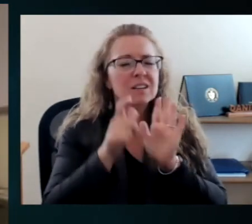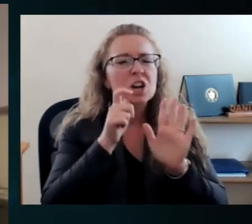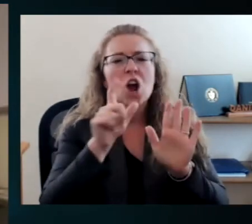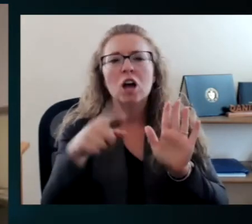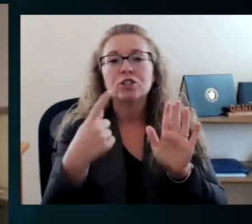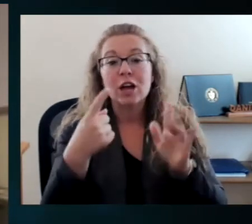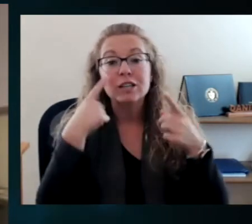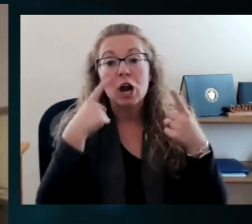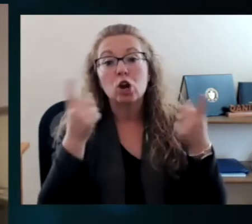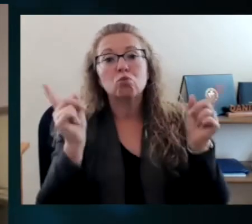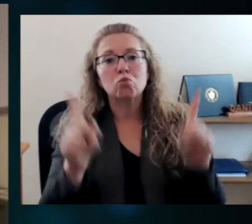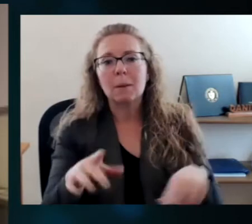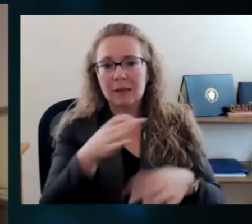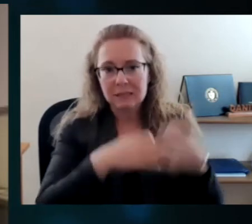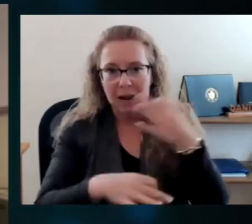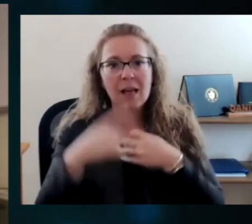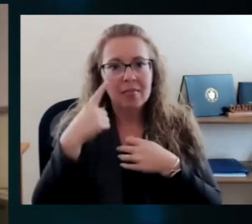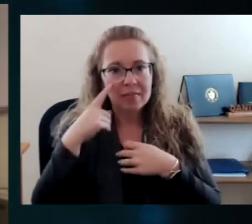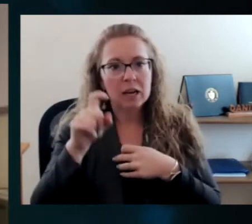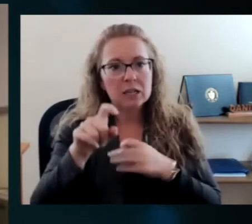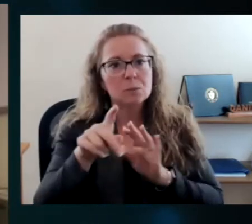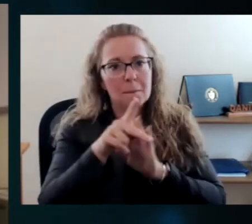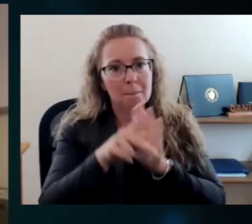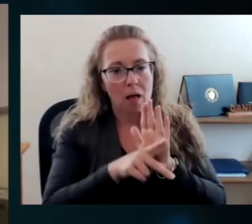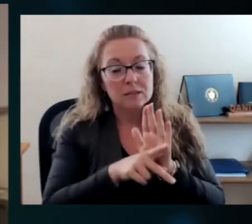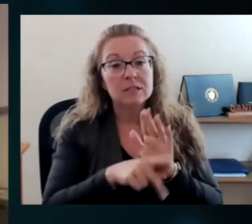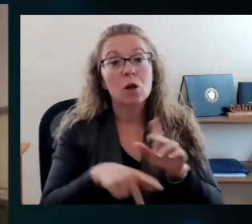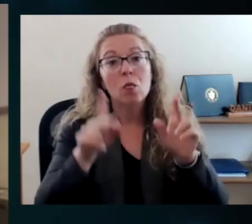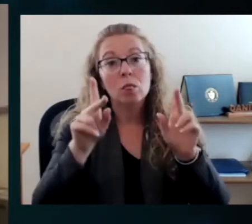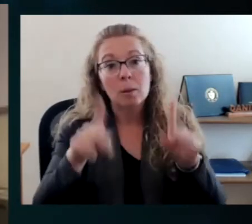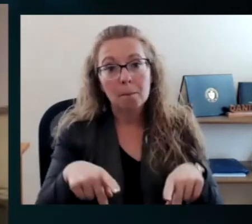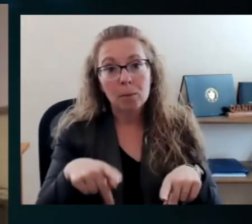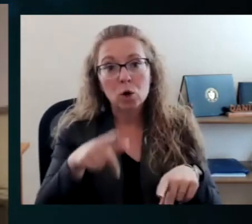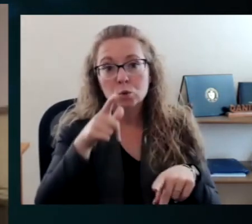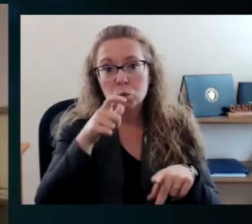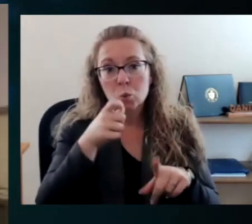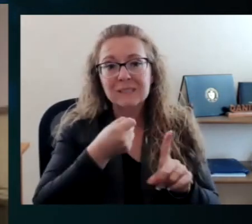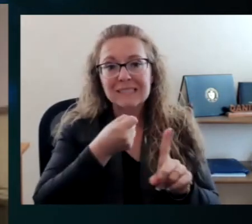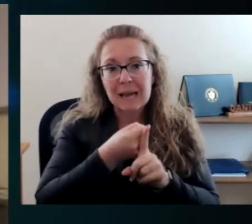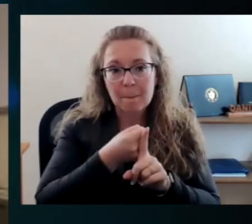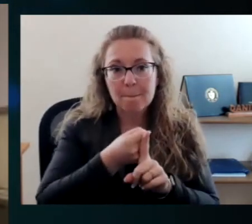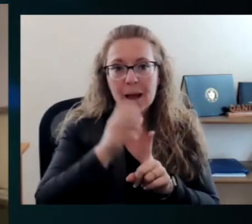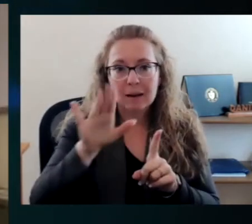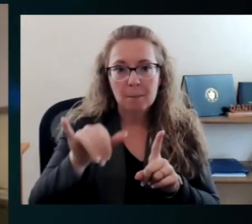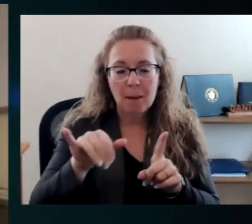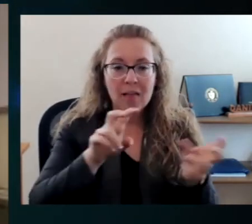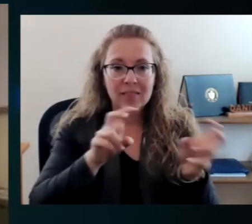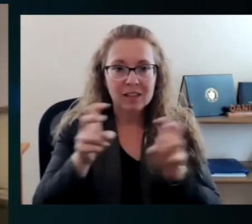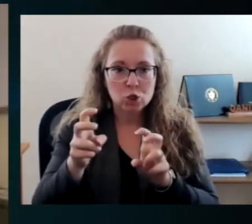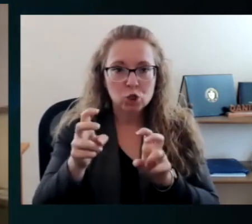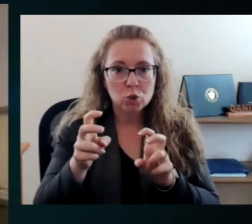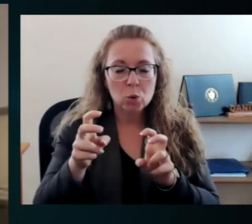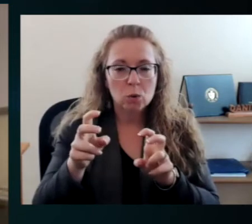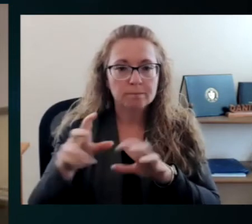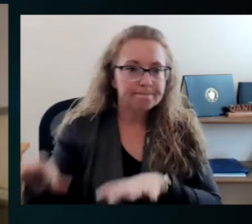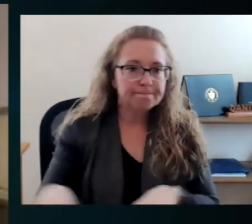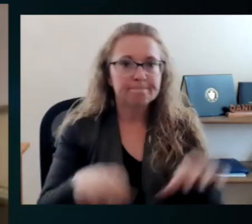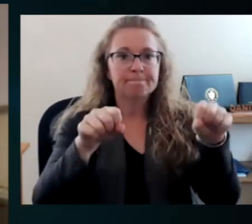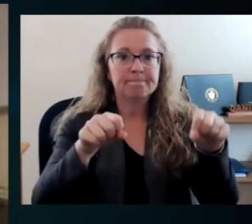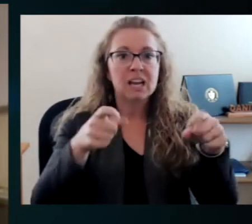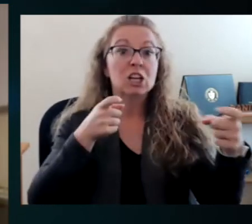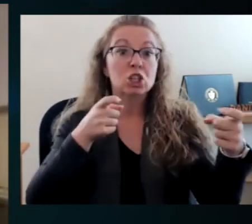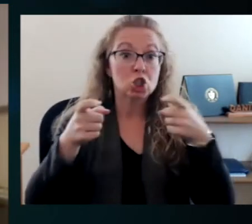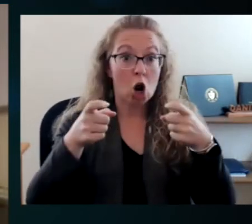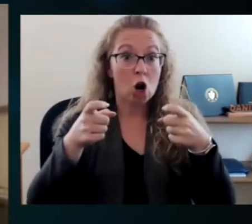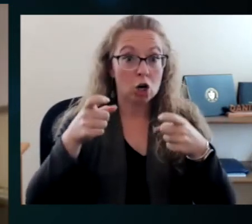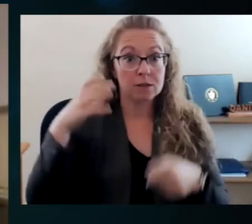written policy, that the person who is impacted by the issue the most is in charge of a committee like that. The